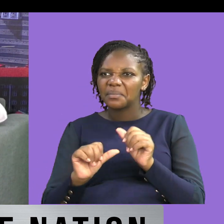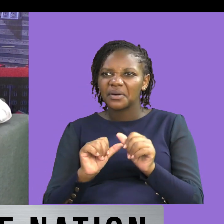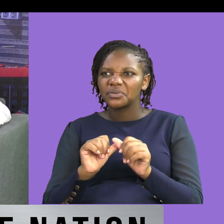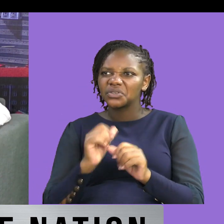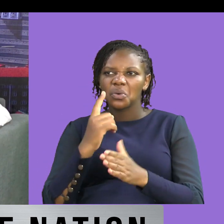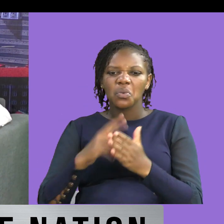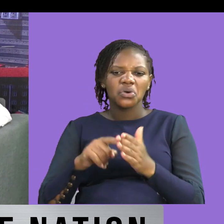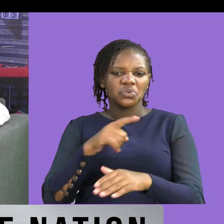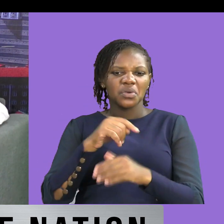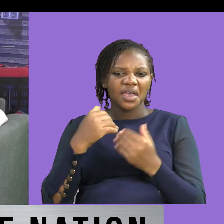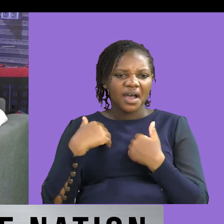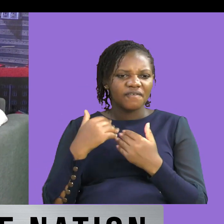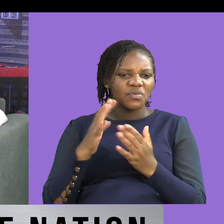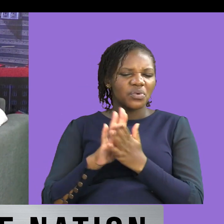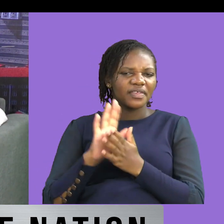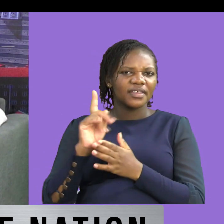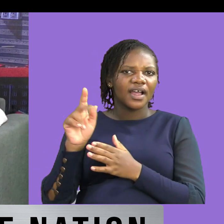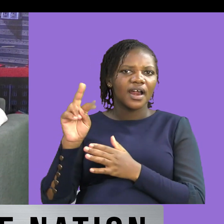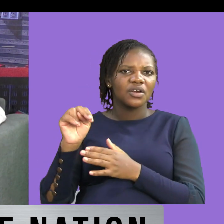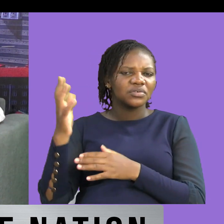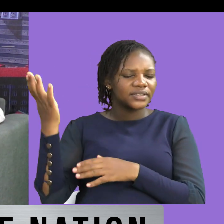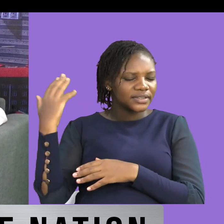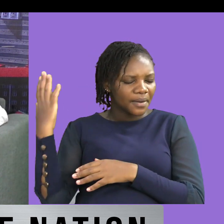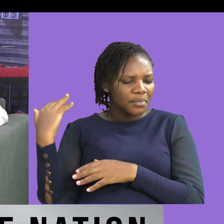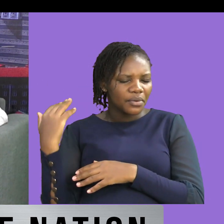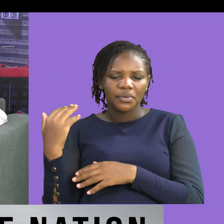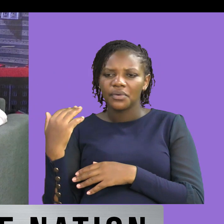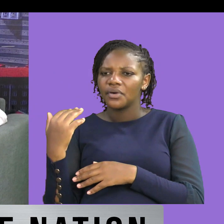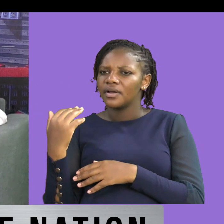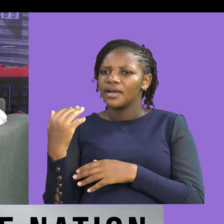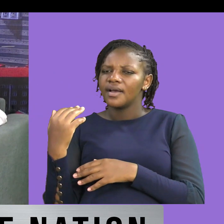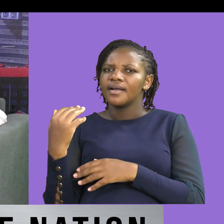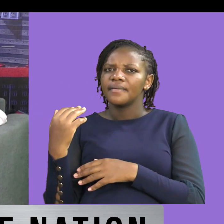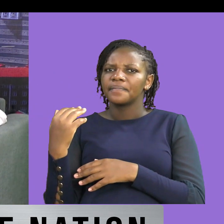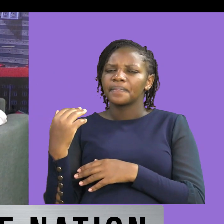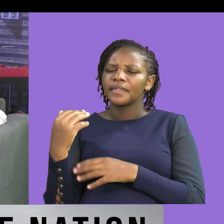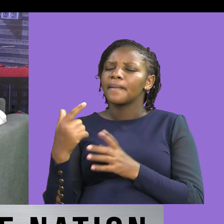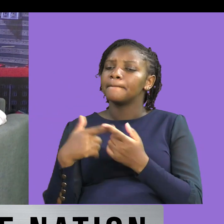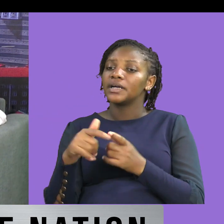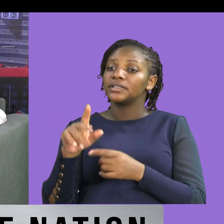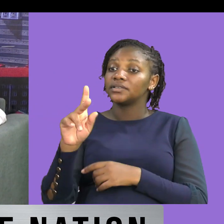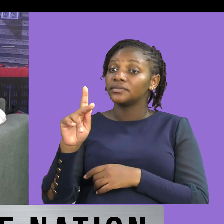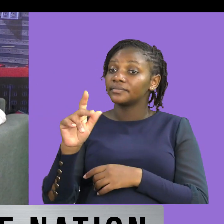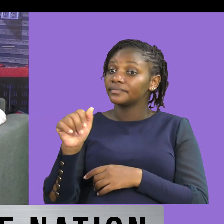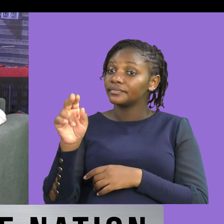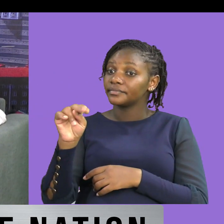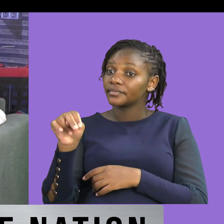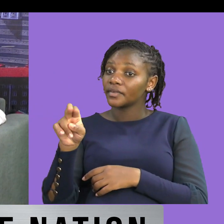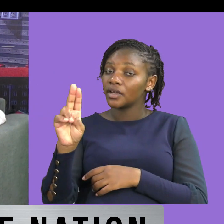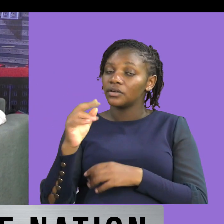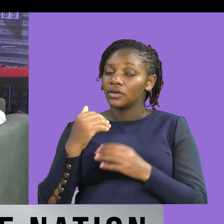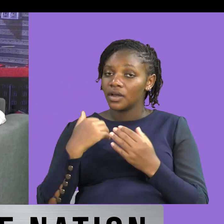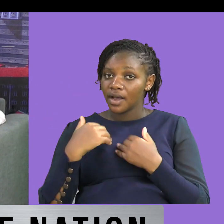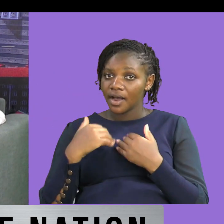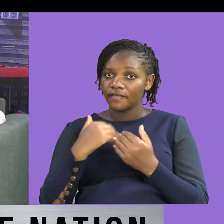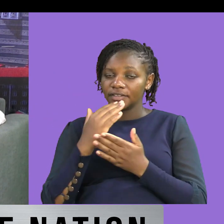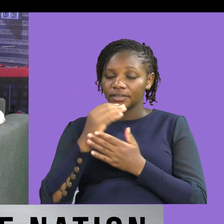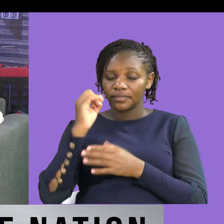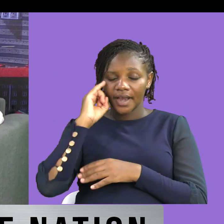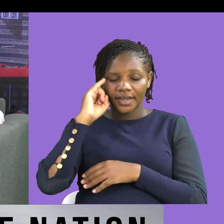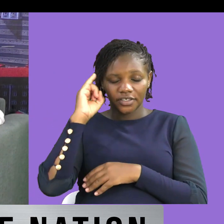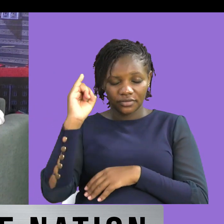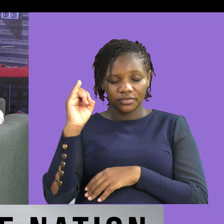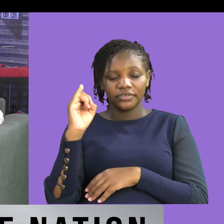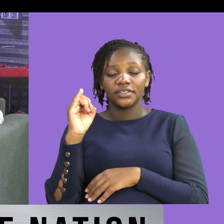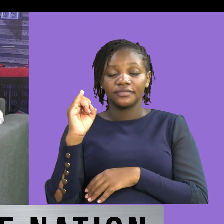what we had with KANU as Baba na Mama and all that stuff. Yeah. KANU is one of those parties that had some form of ideology of some